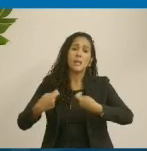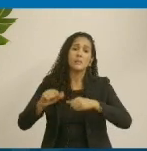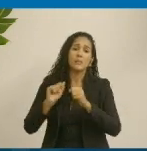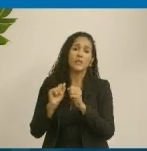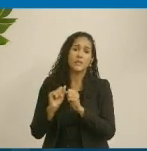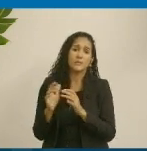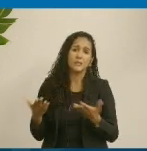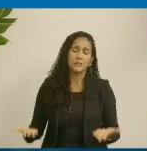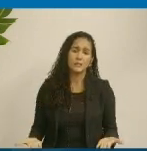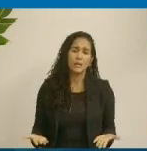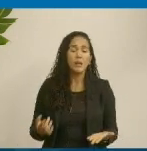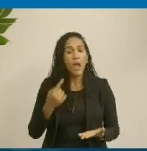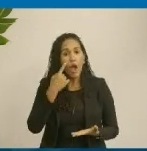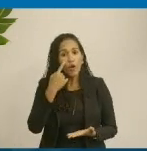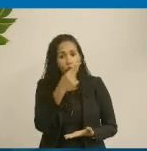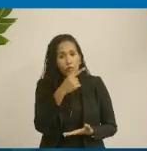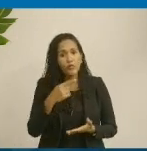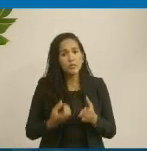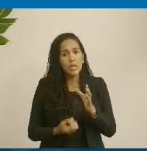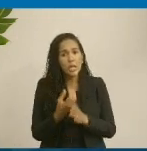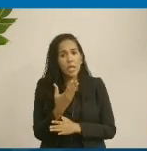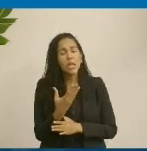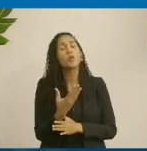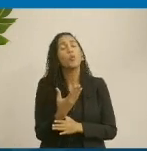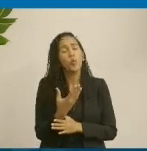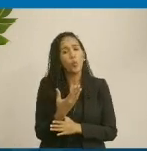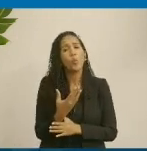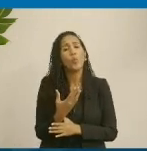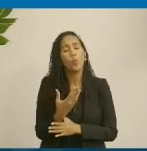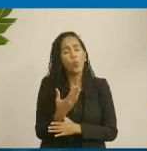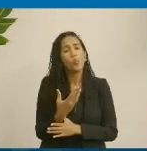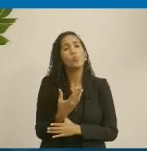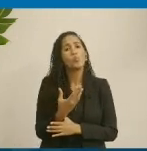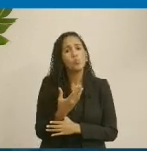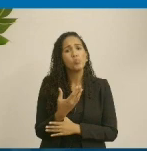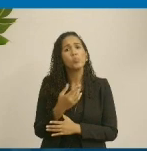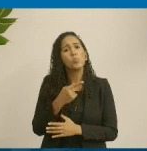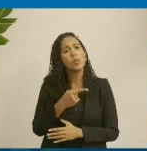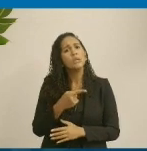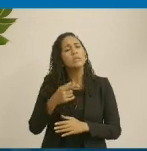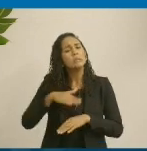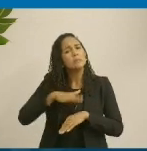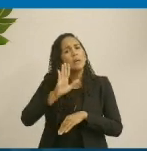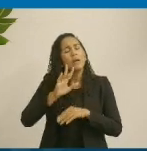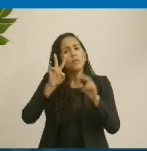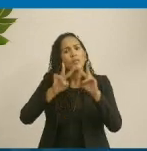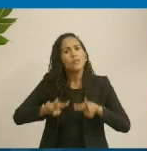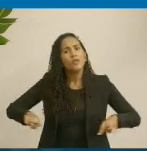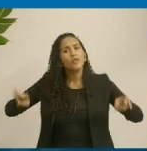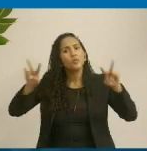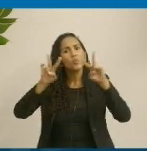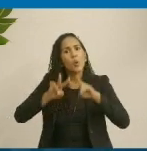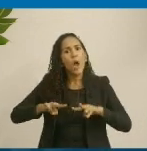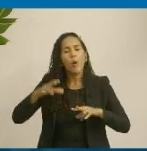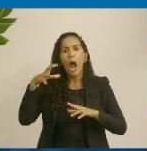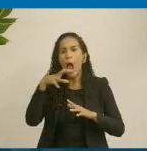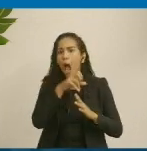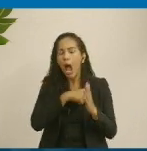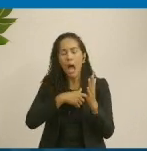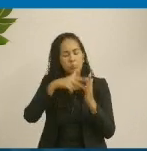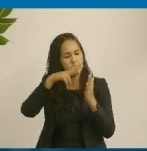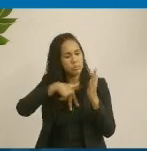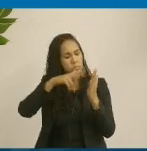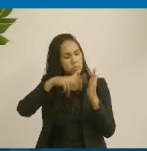is that it's very visual, it's bite-sized, because people can get overwhelmed with what they need to do, whether it be health for their body